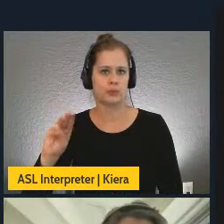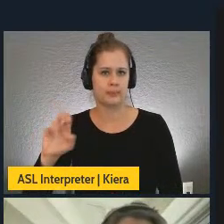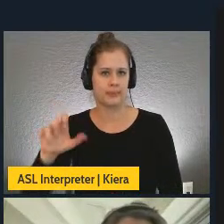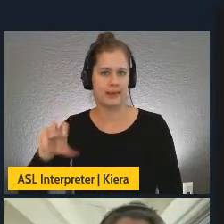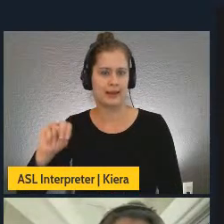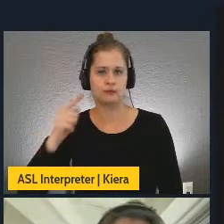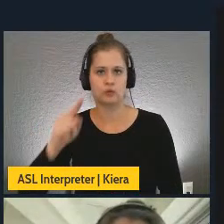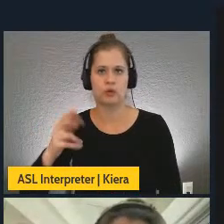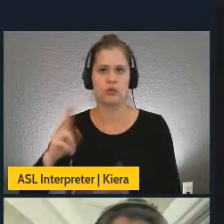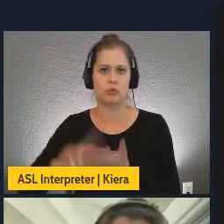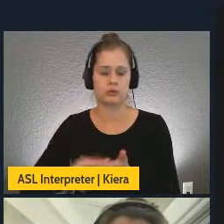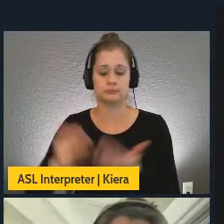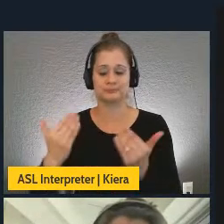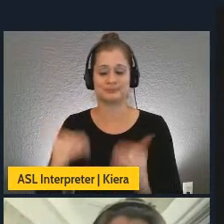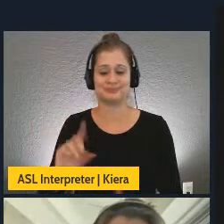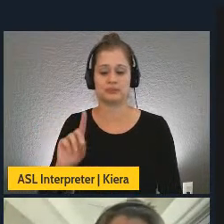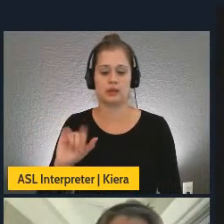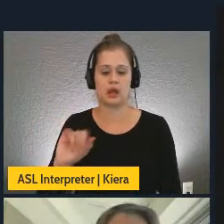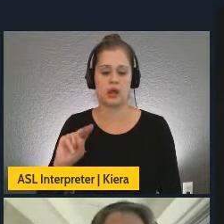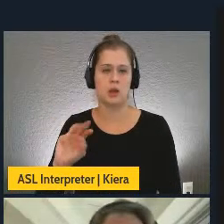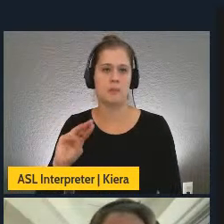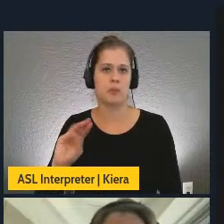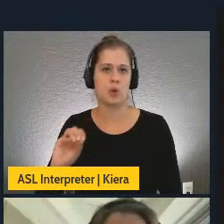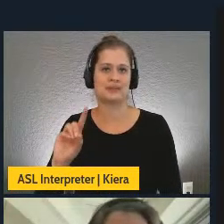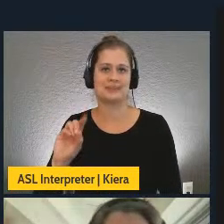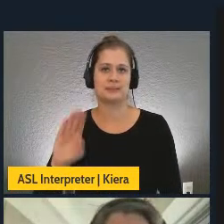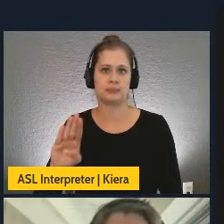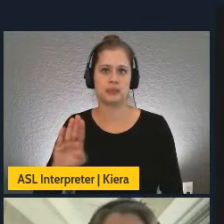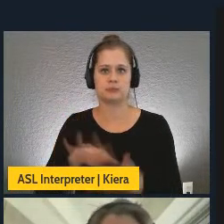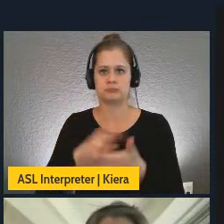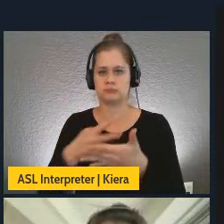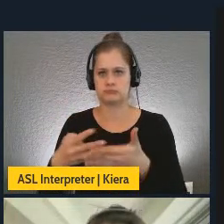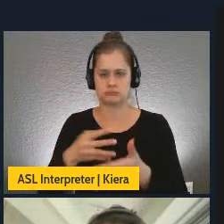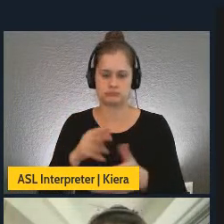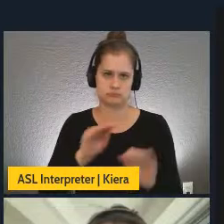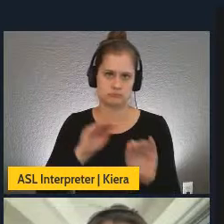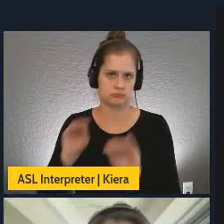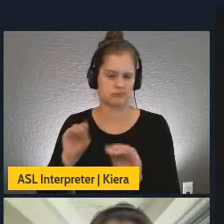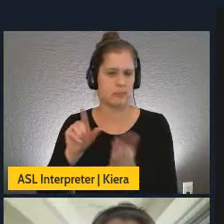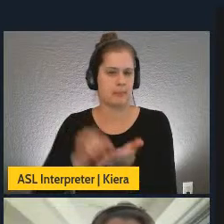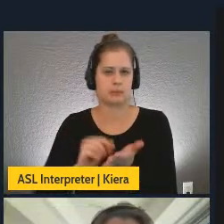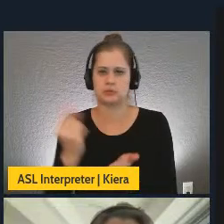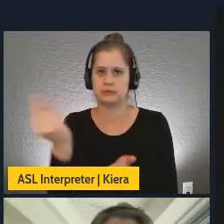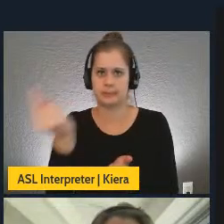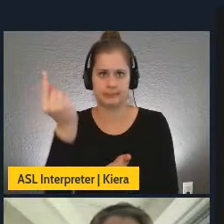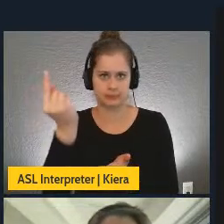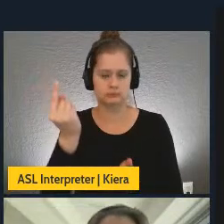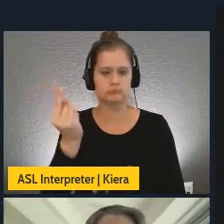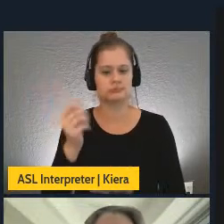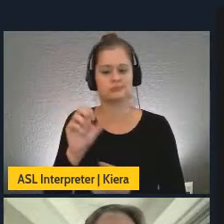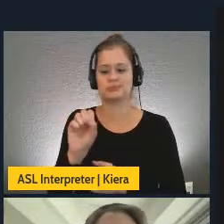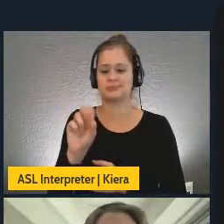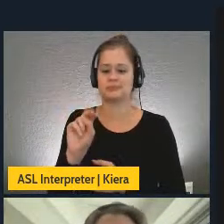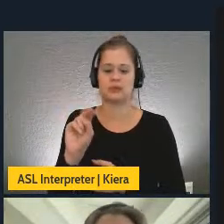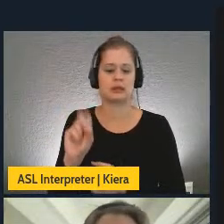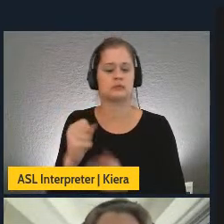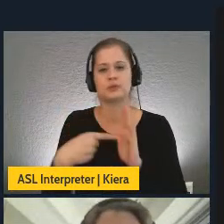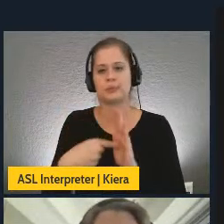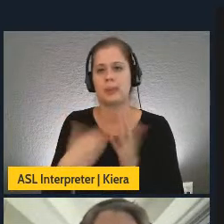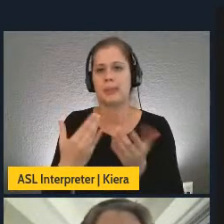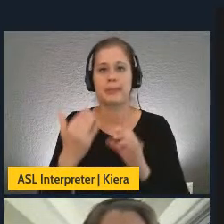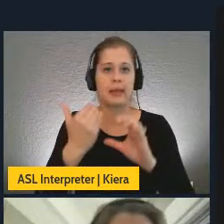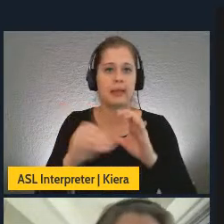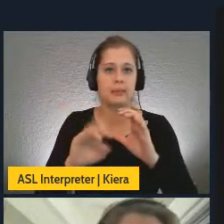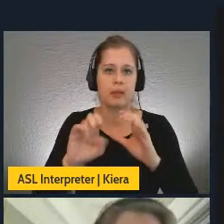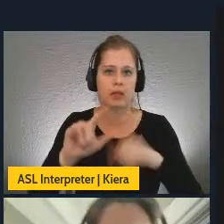a DynamoDB put item operation, and then publishes something to SNS, could be like sending an email out